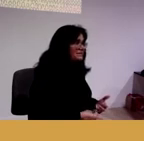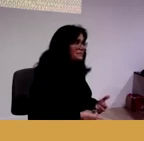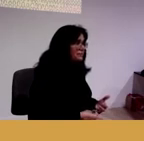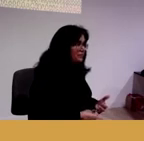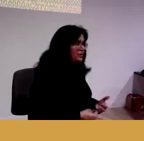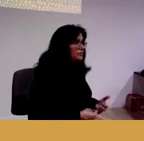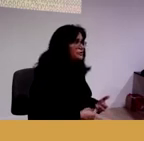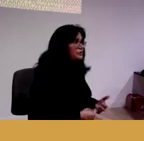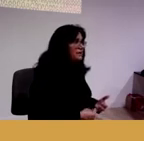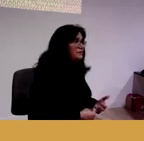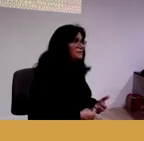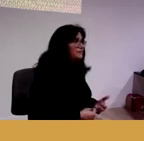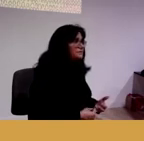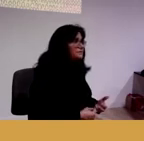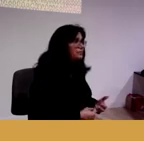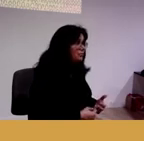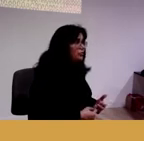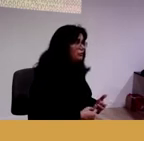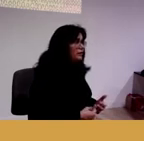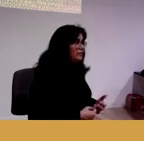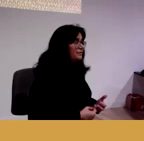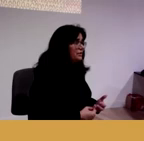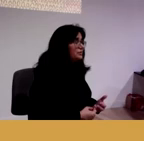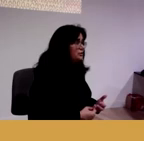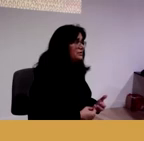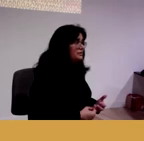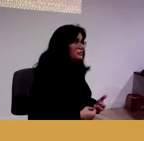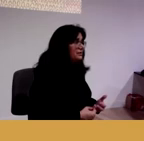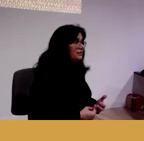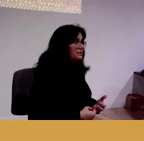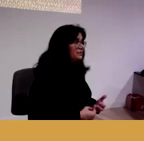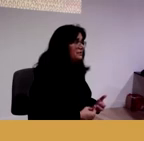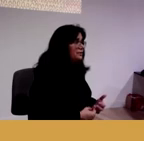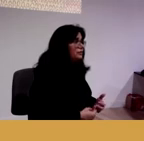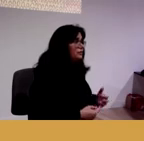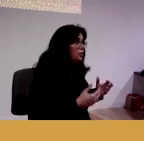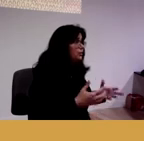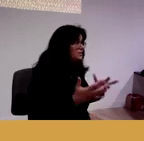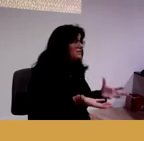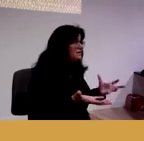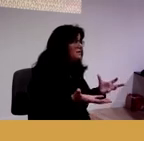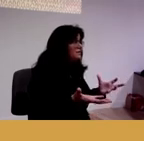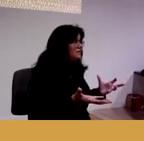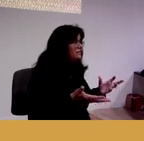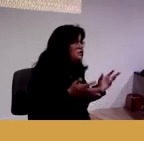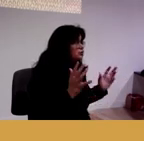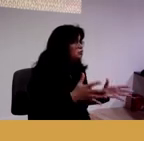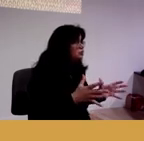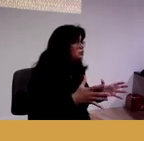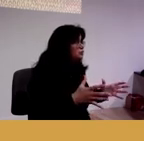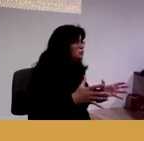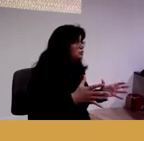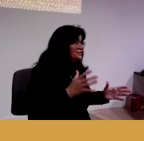that. My parents do that. My broader family and my community do that. What we need